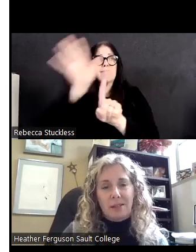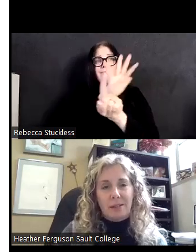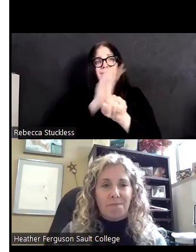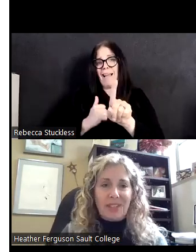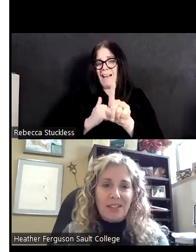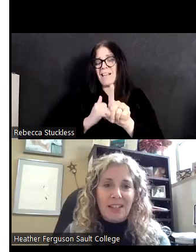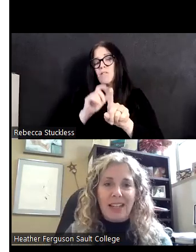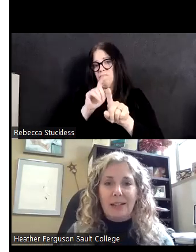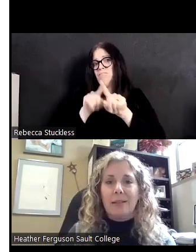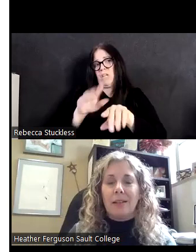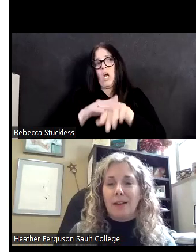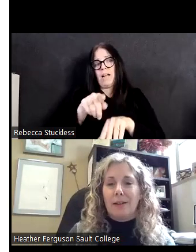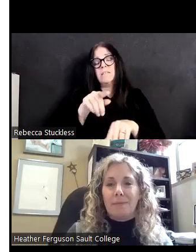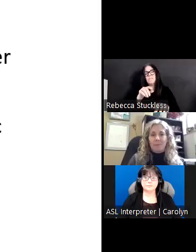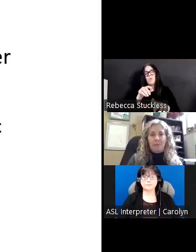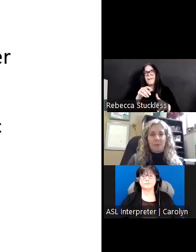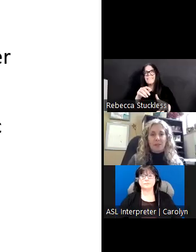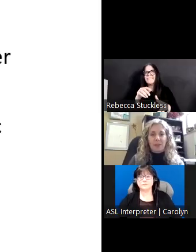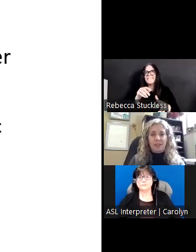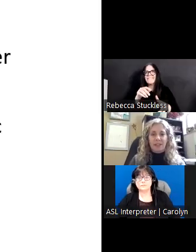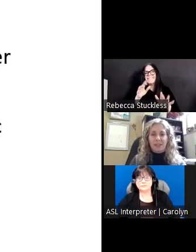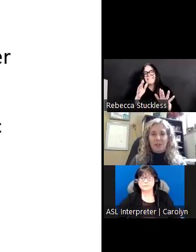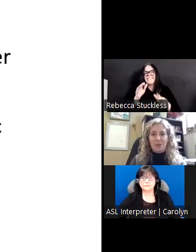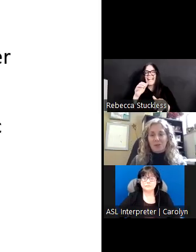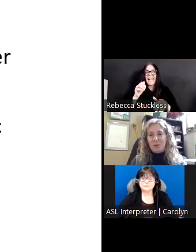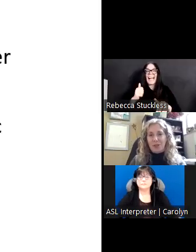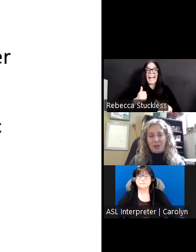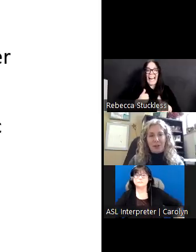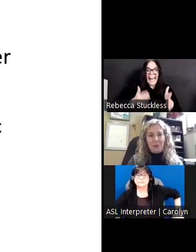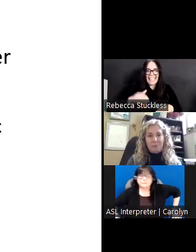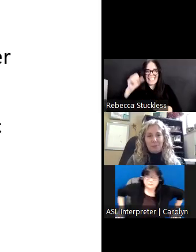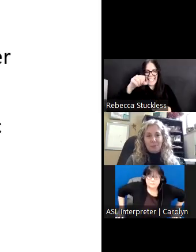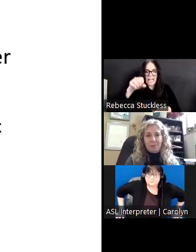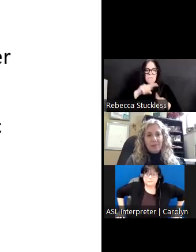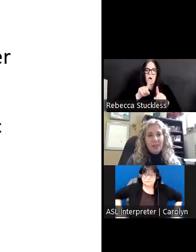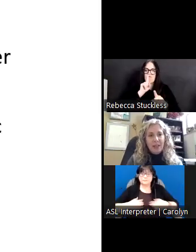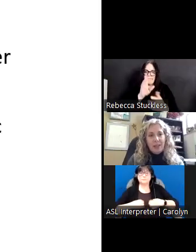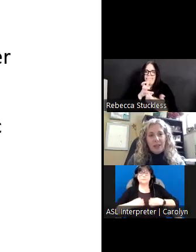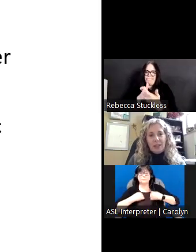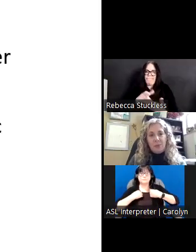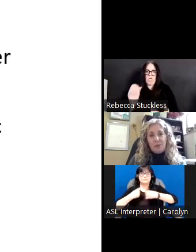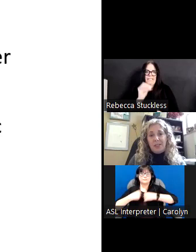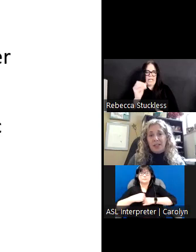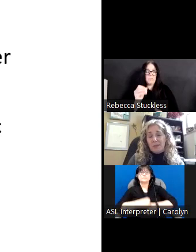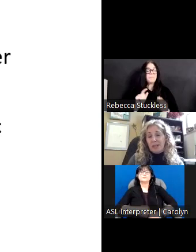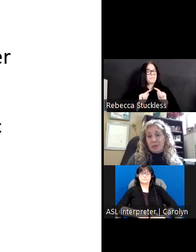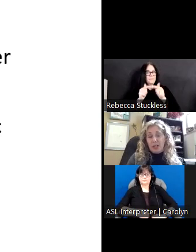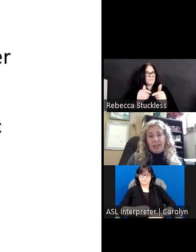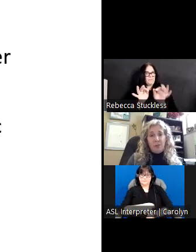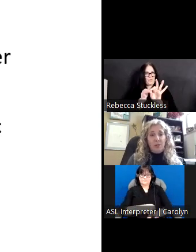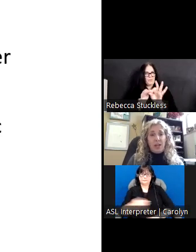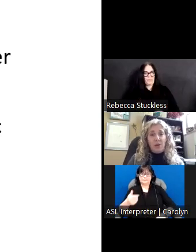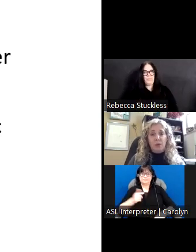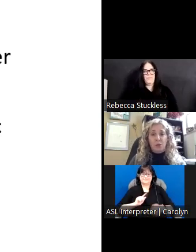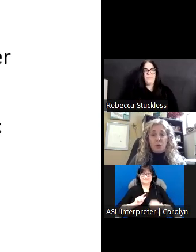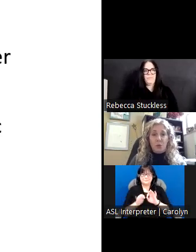it is Canadian, specifically suited for Ontario. It produces customized learning